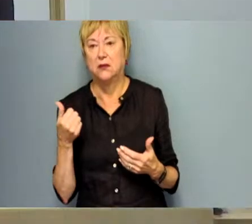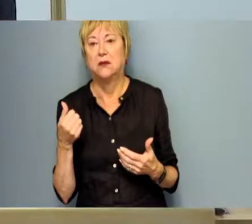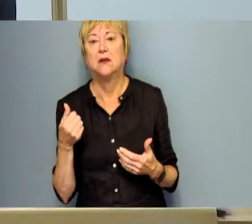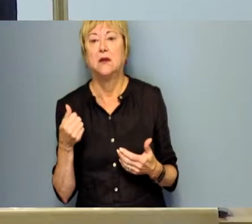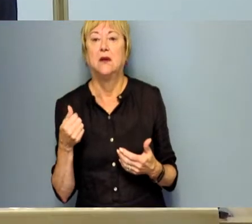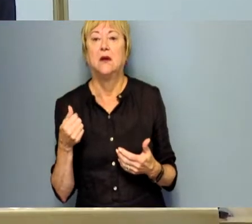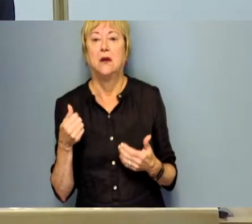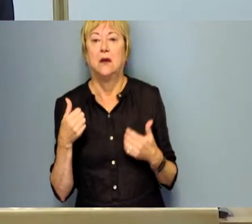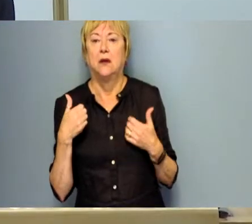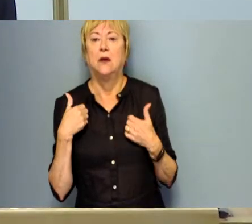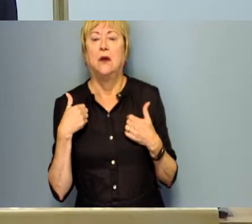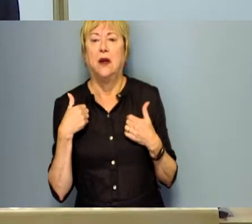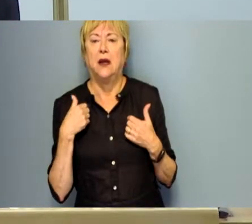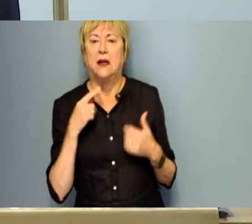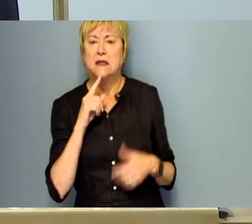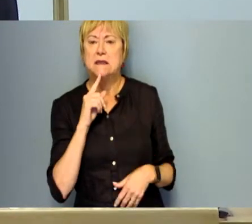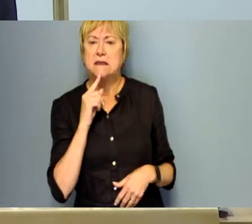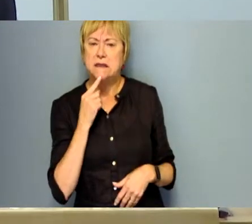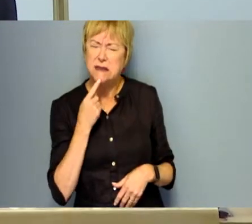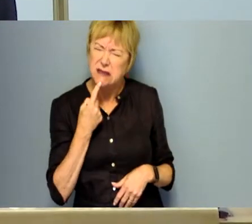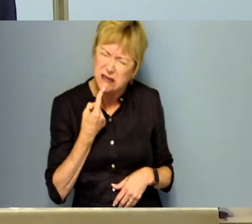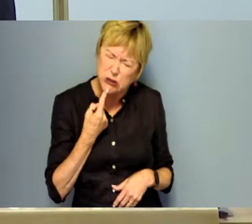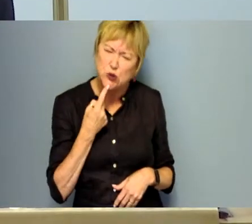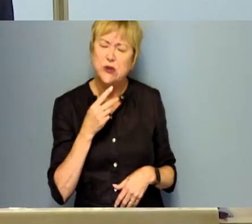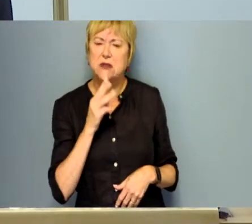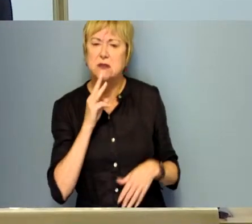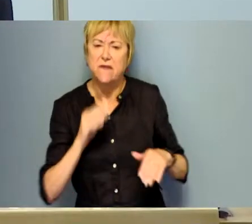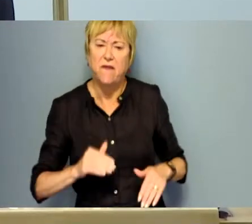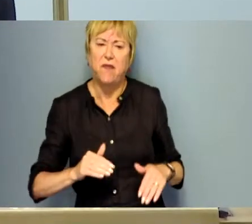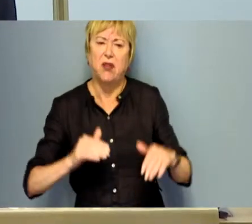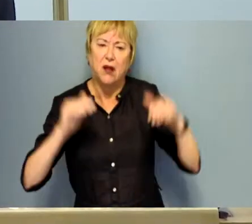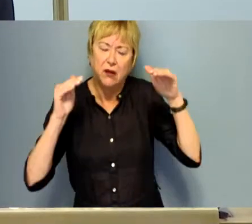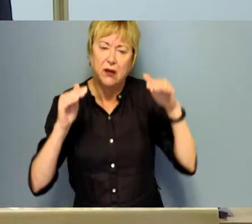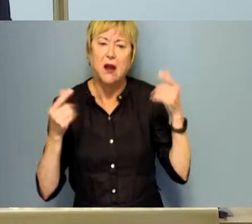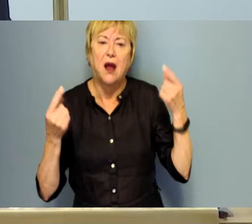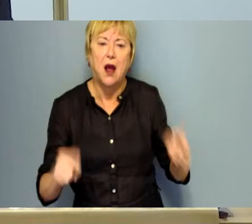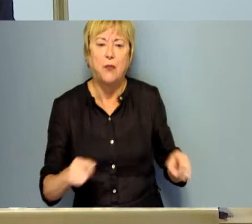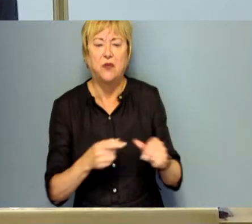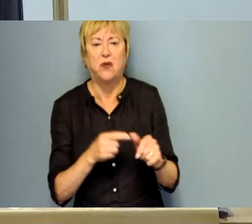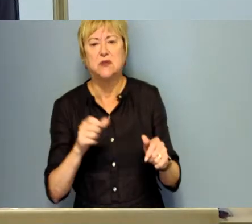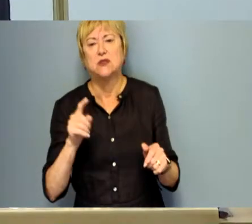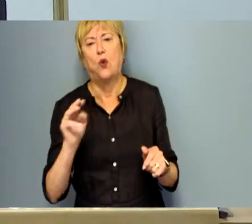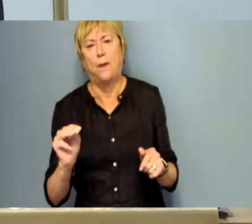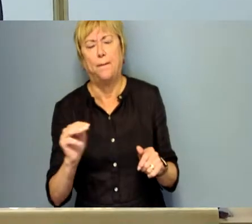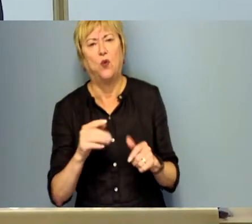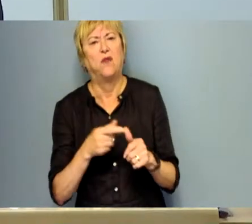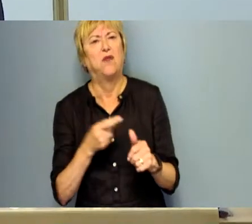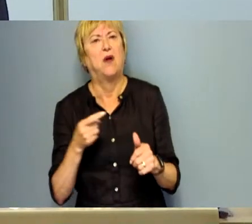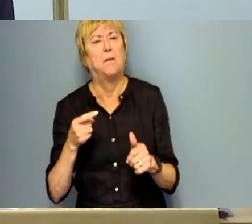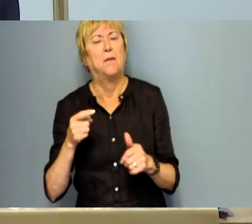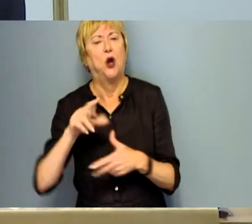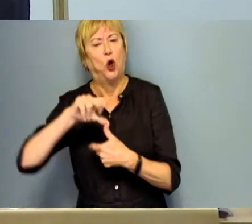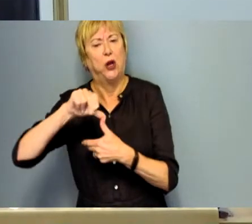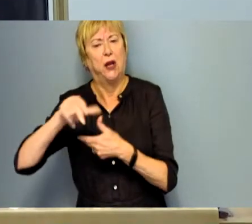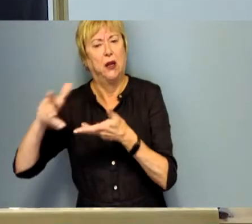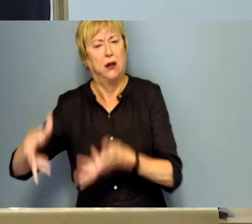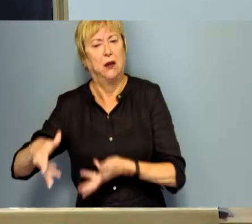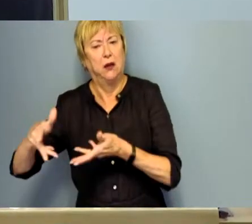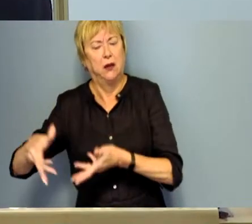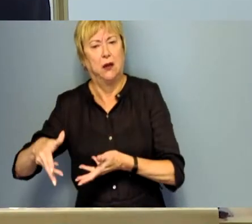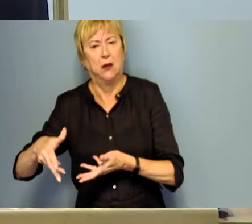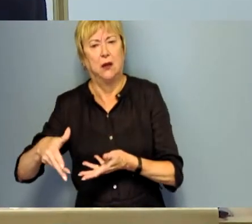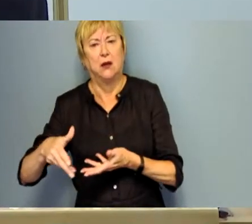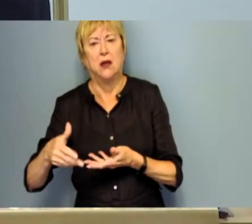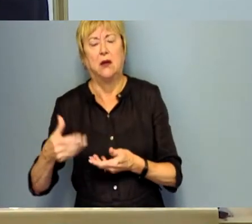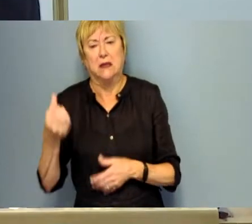very serious flooding condition from storms, or it might have even been the remnants of a hurricane, down in the lower part